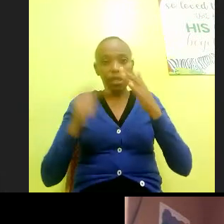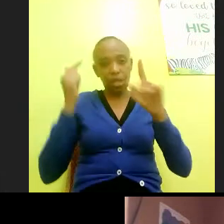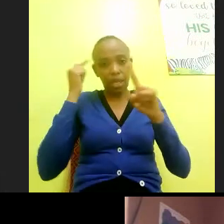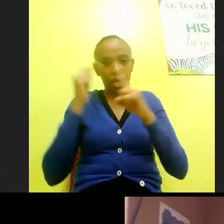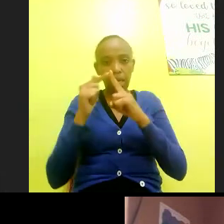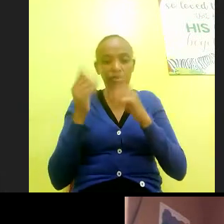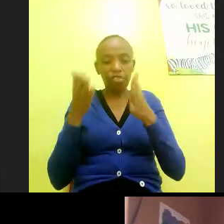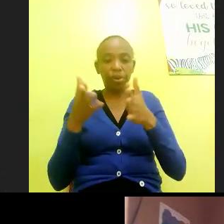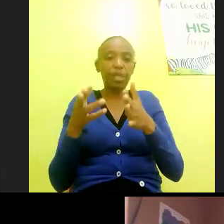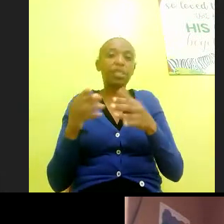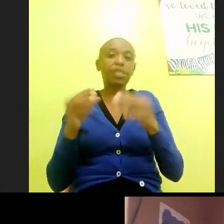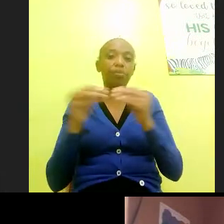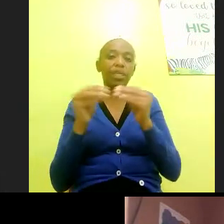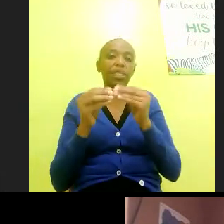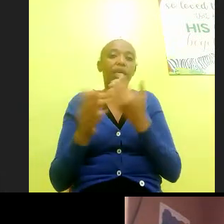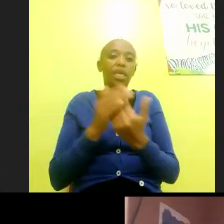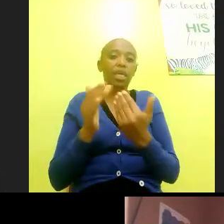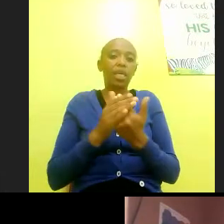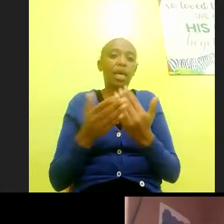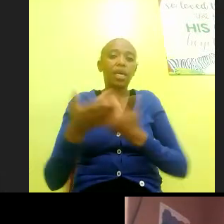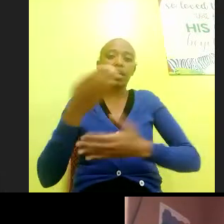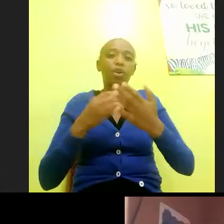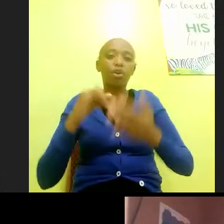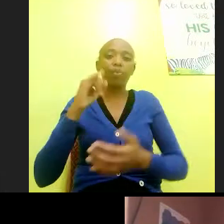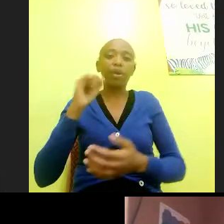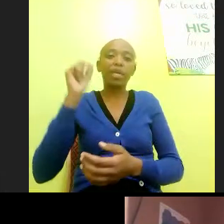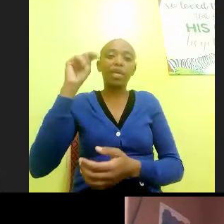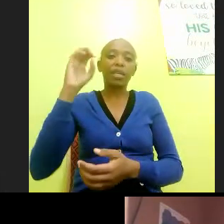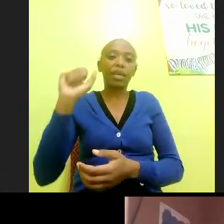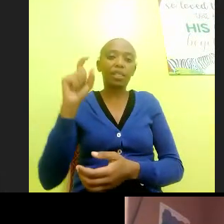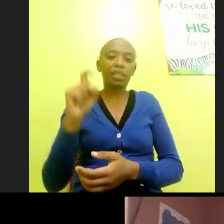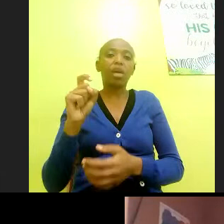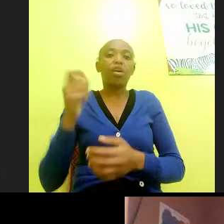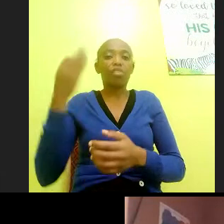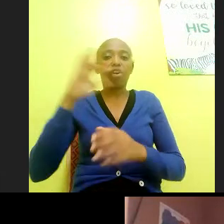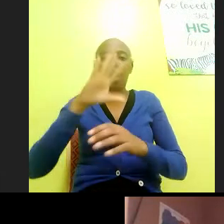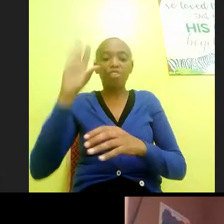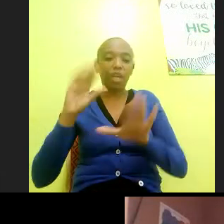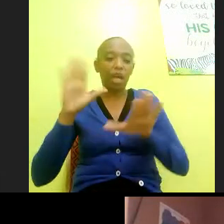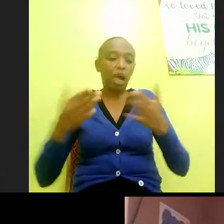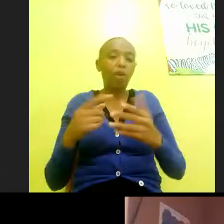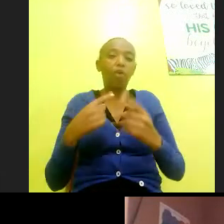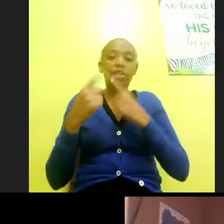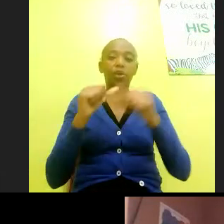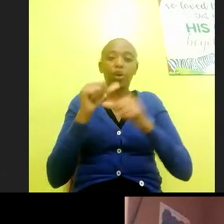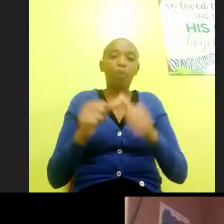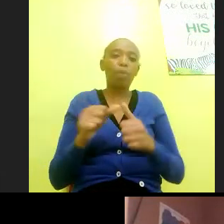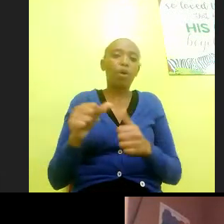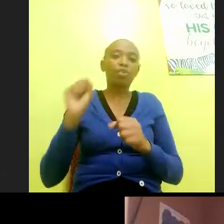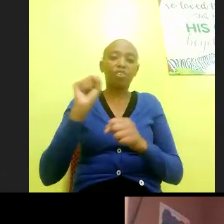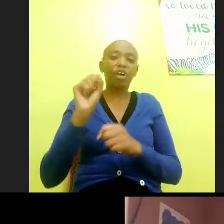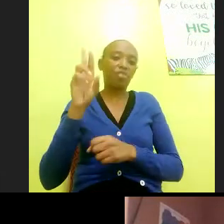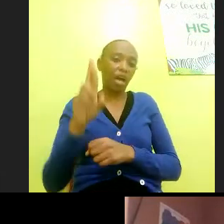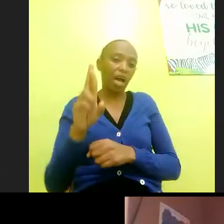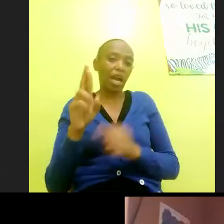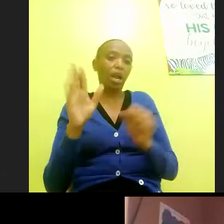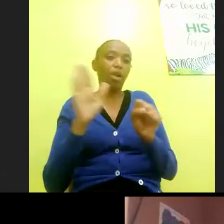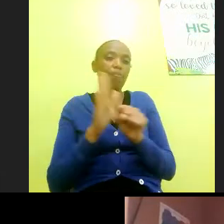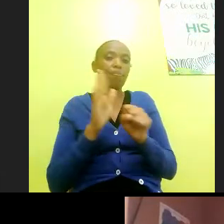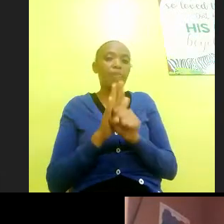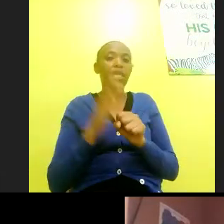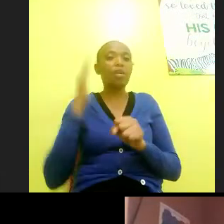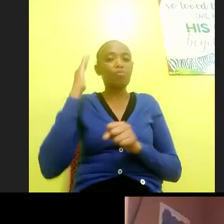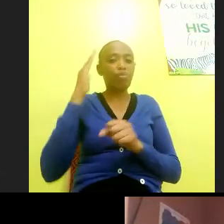Care Economy Index for Africa look like? We speak about the 5 R's. Most conversation has gone around. We need to